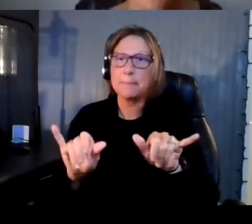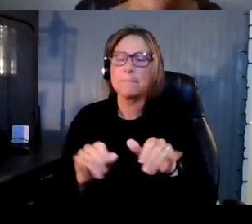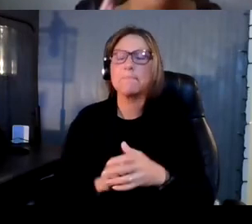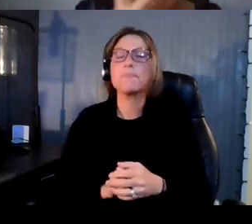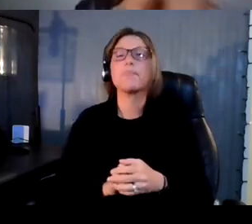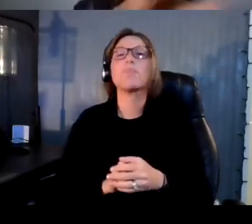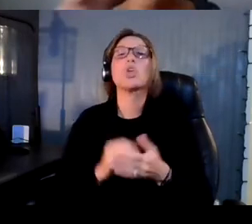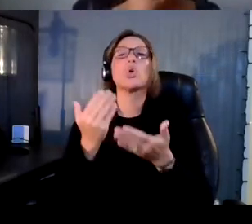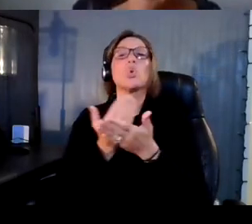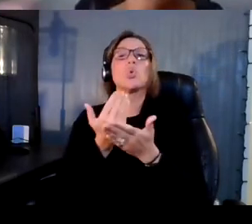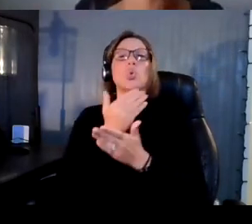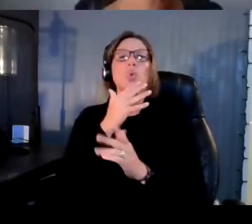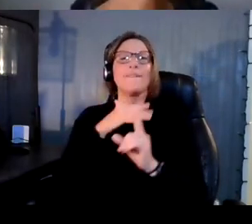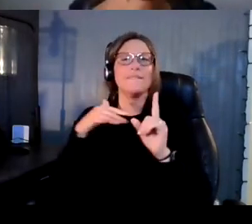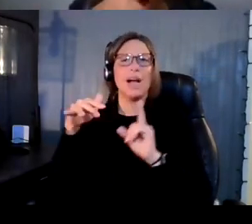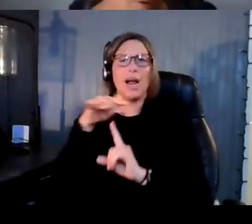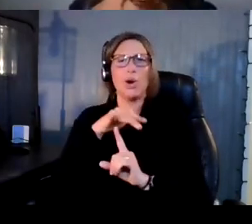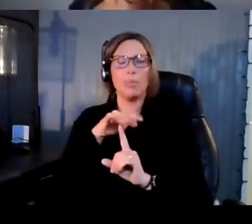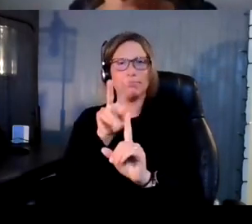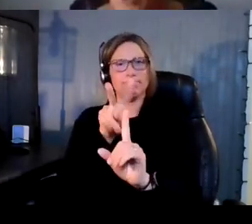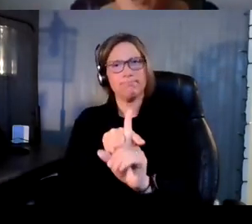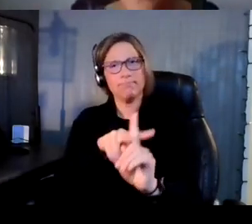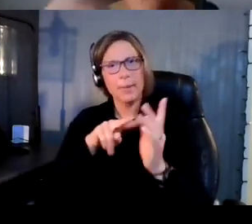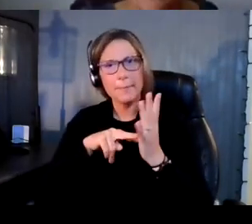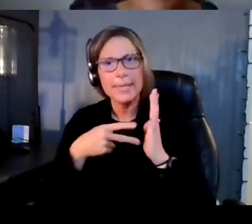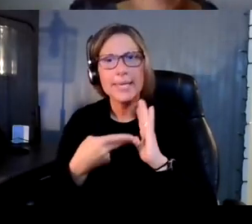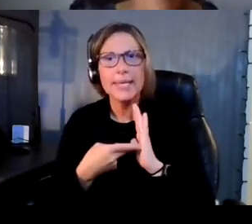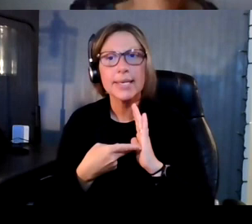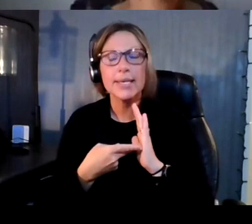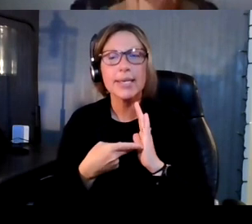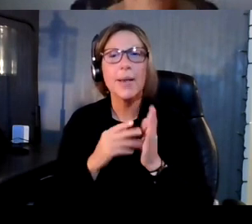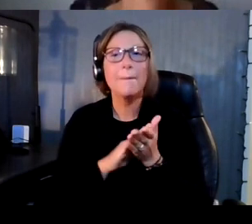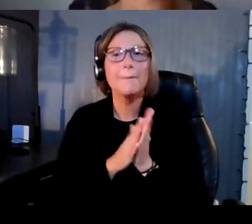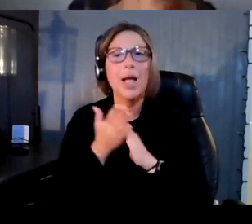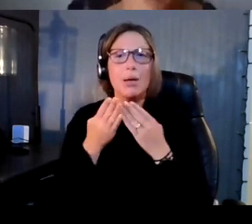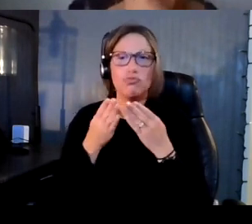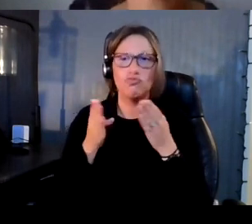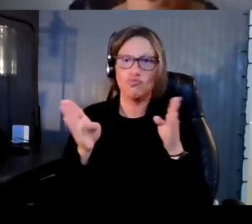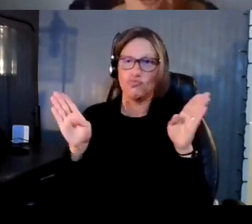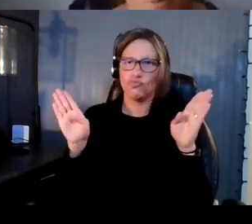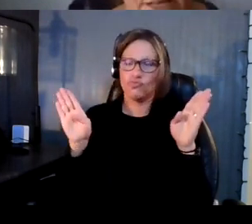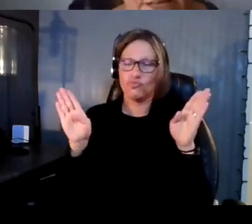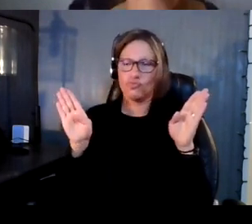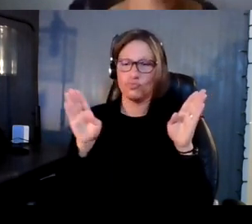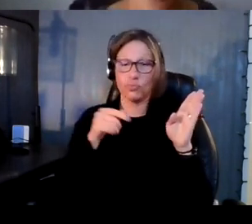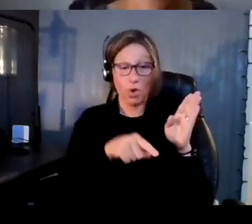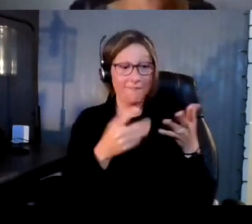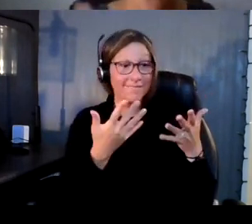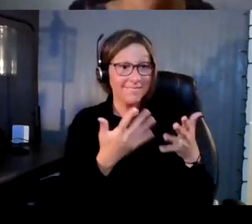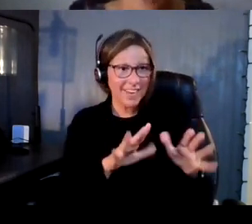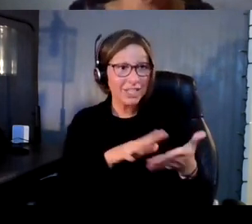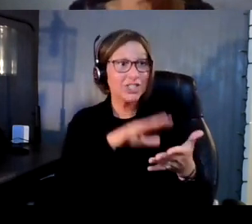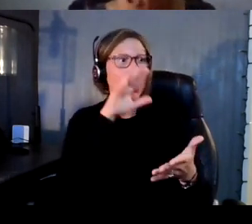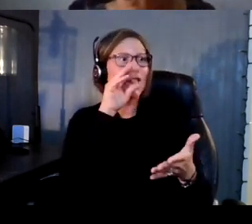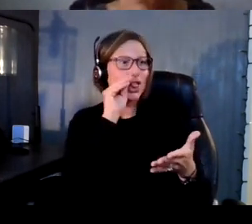going to help them generalize. So once they learn it here, then we're going to take them out and have them do it in several other places so that